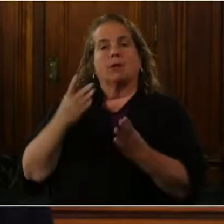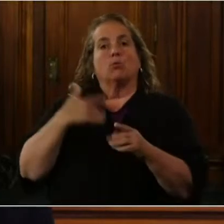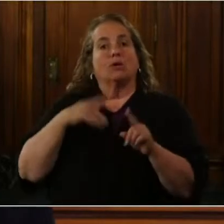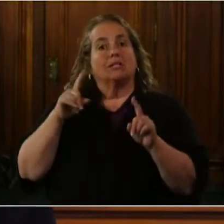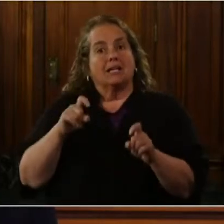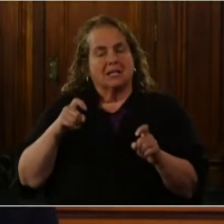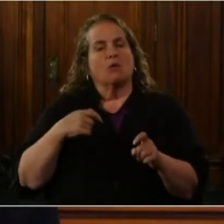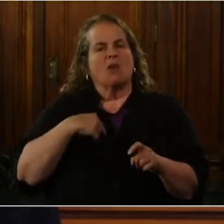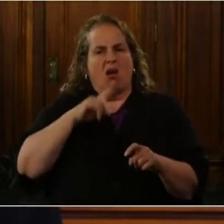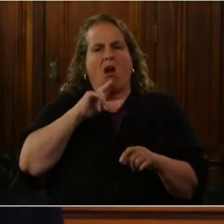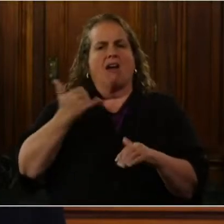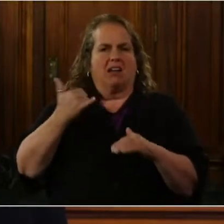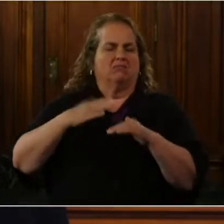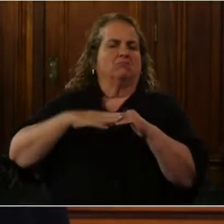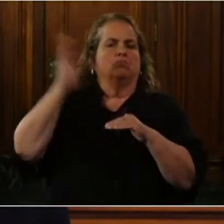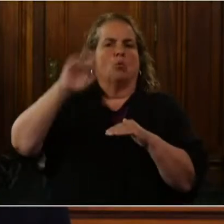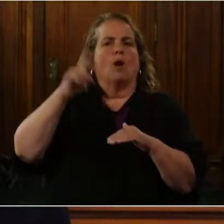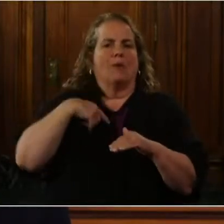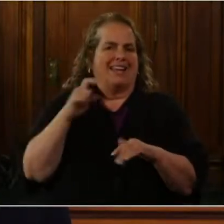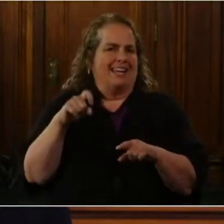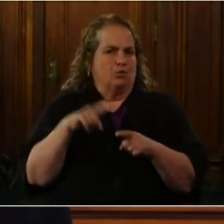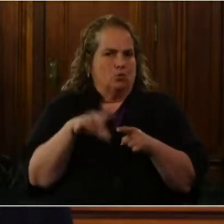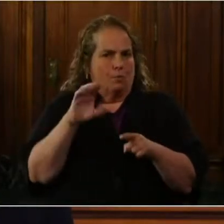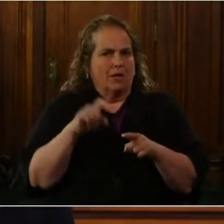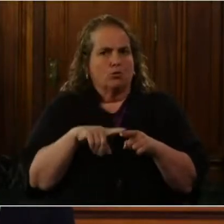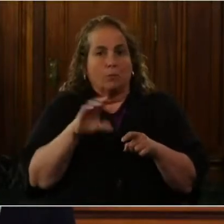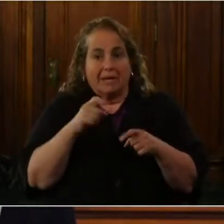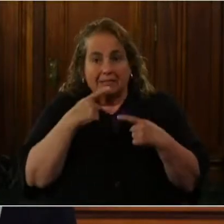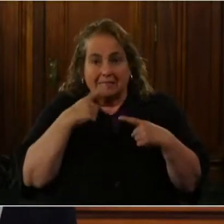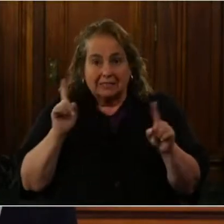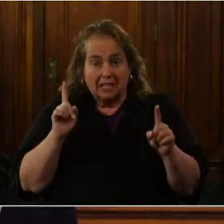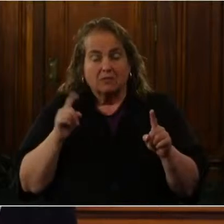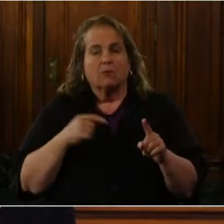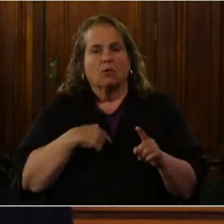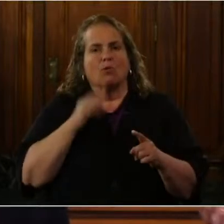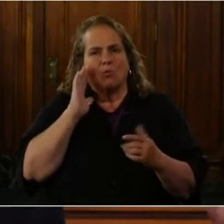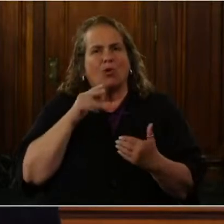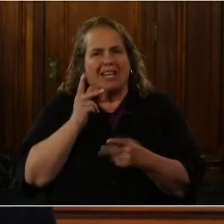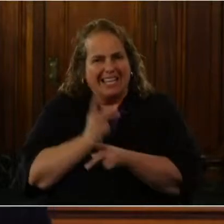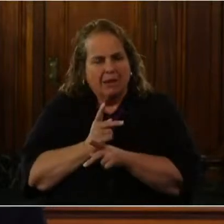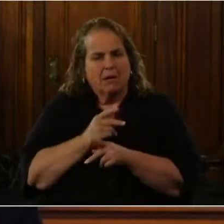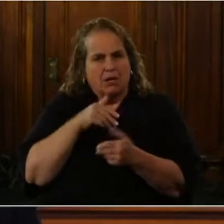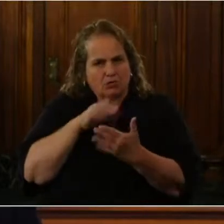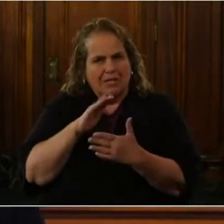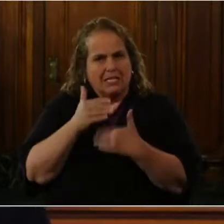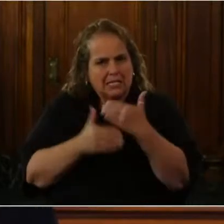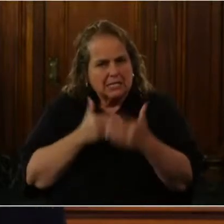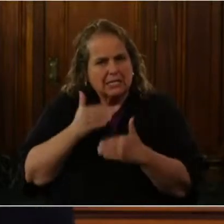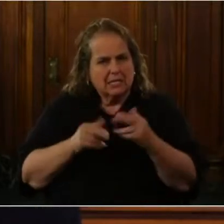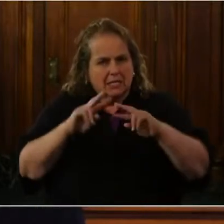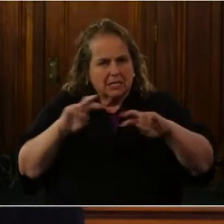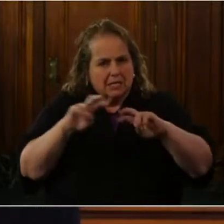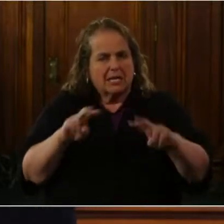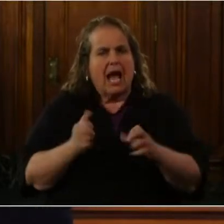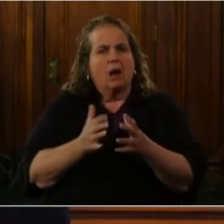above where we need to be in a successful manner. And I think we'll address this as we go forward, how much testing needs to happen continually, but